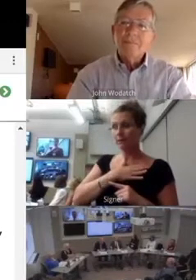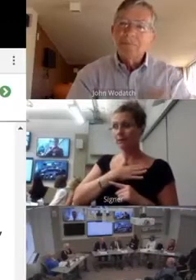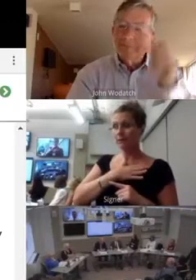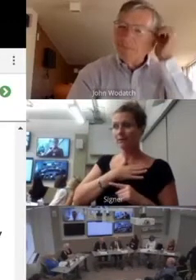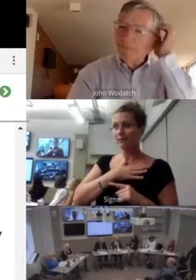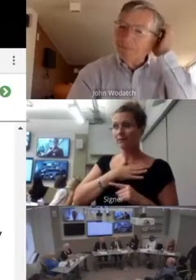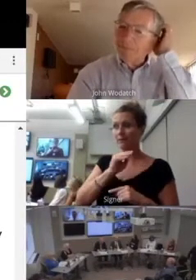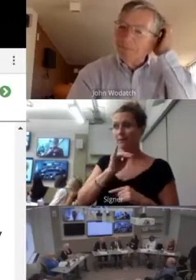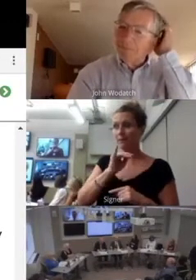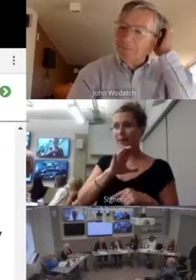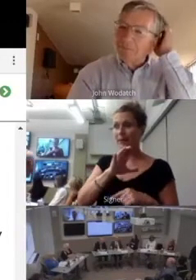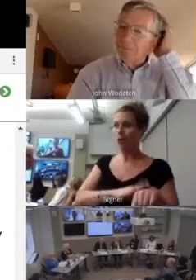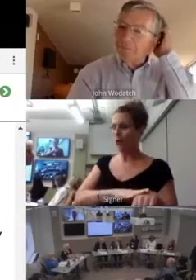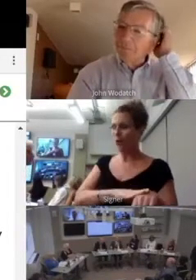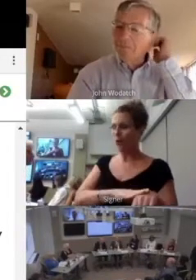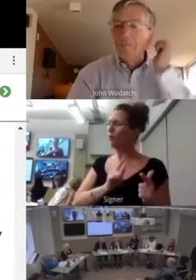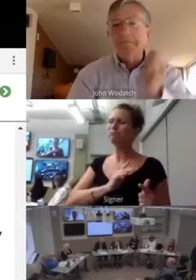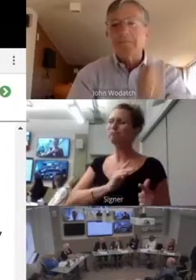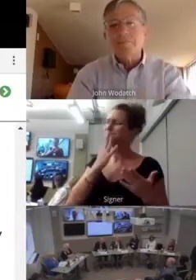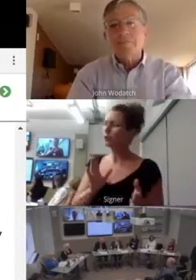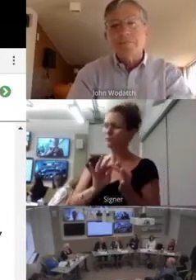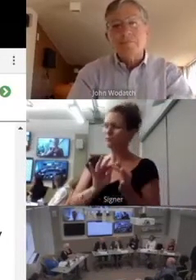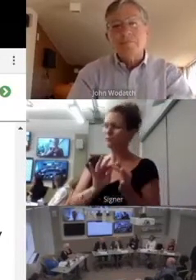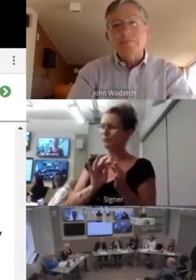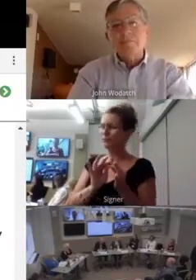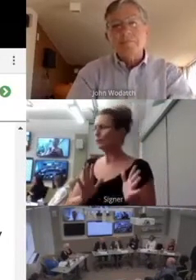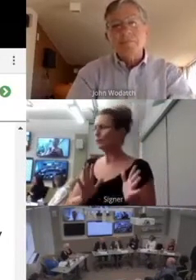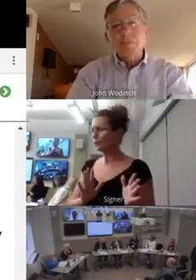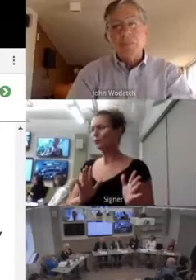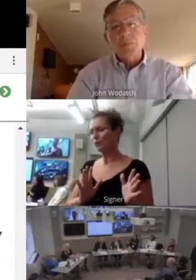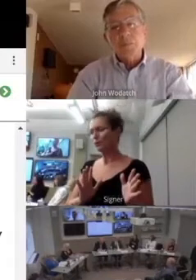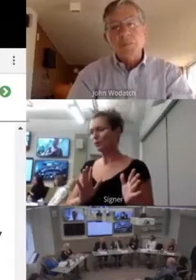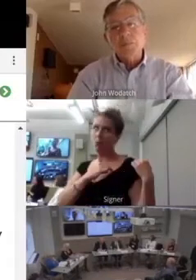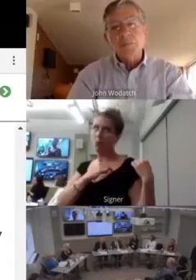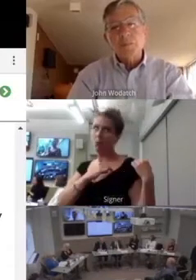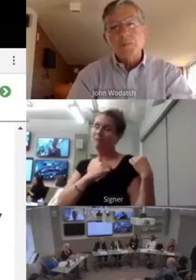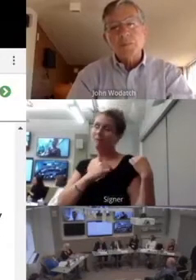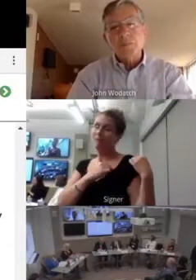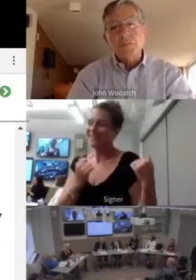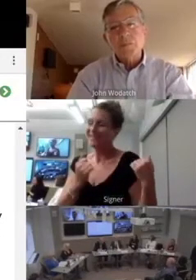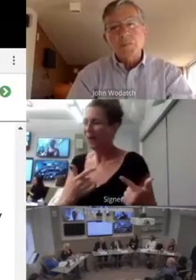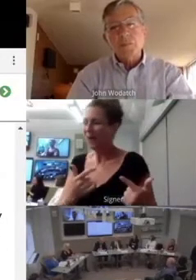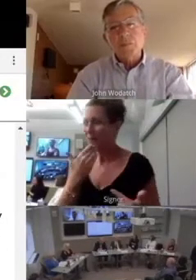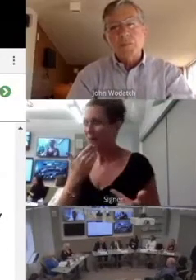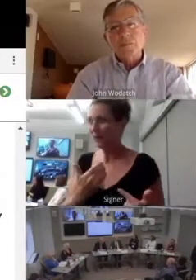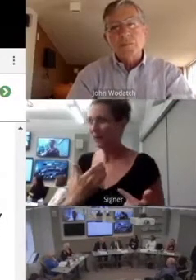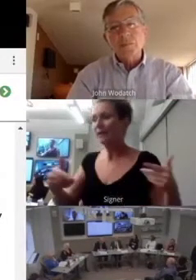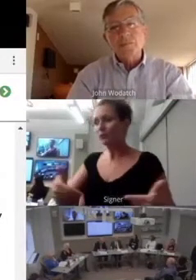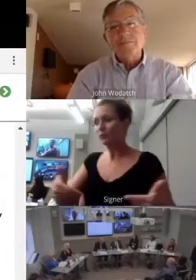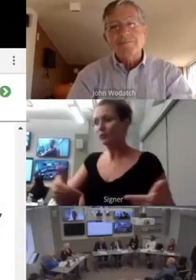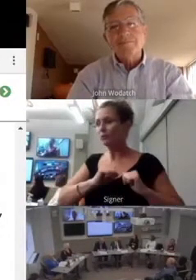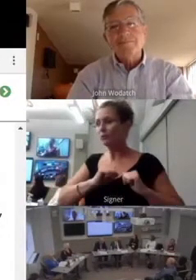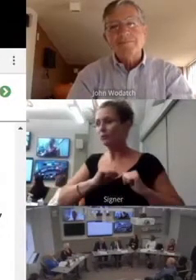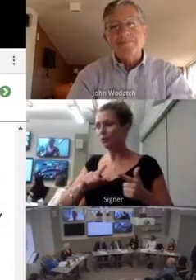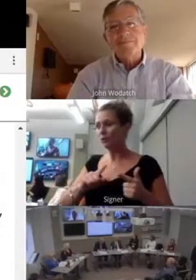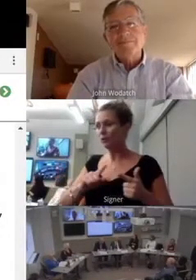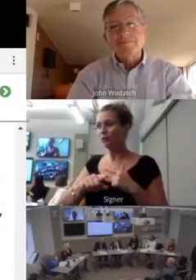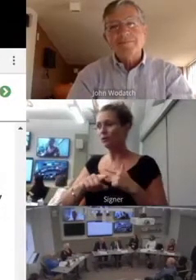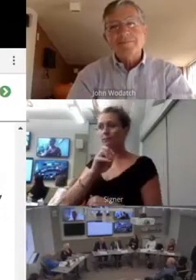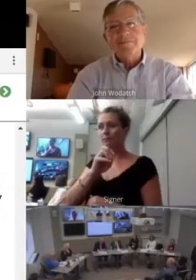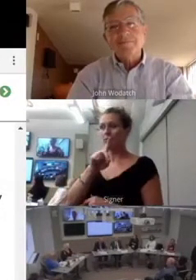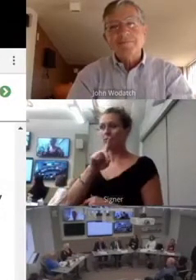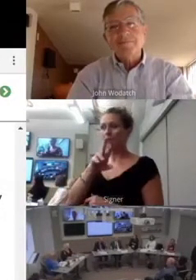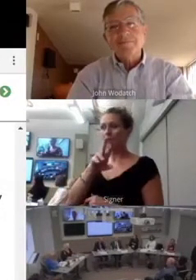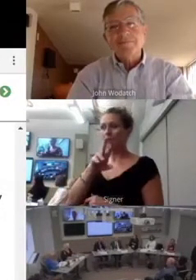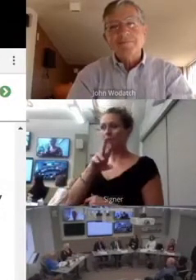speakers, as have been all our speakers up to now. I'd like to introduce everyone to Mr. David Capozzi. He is the Executive